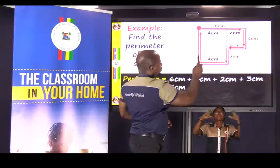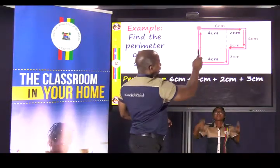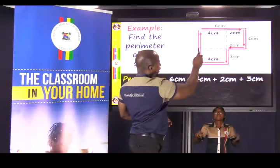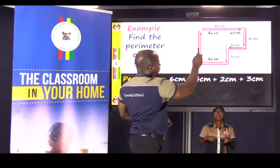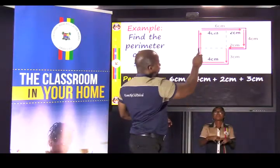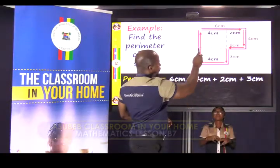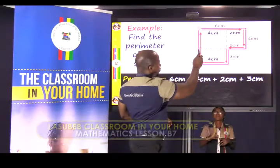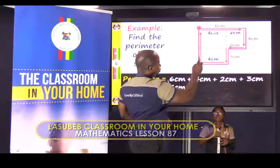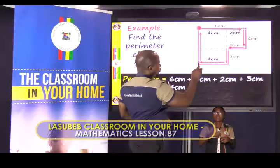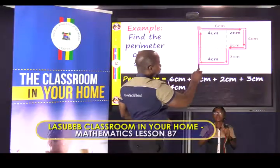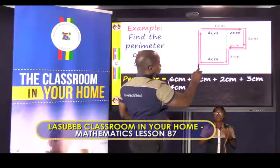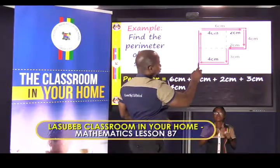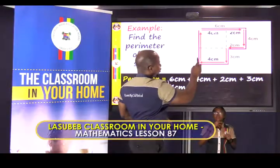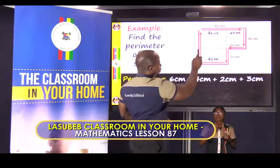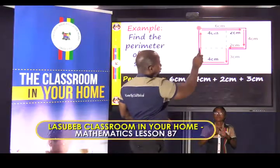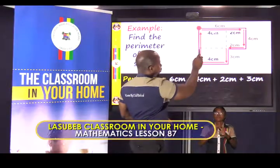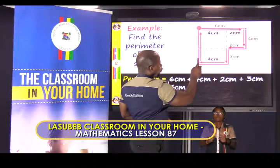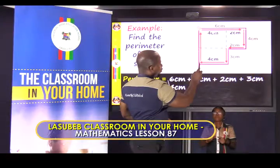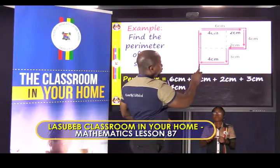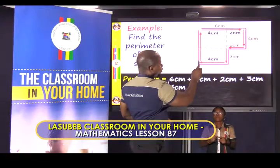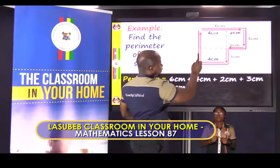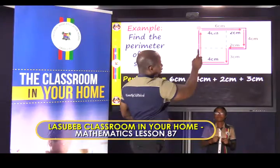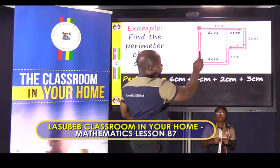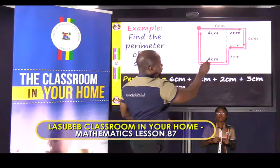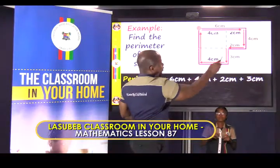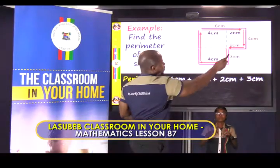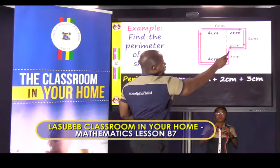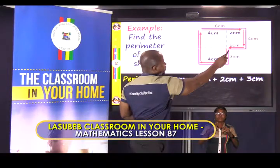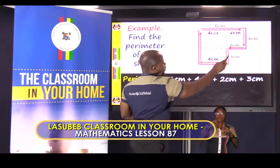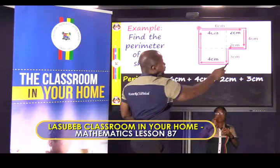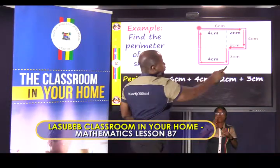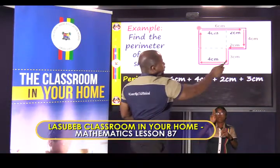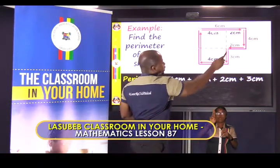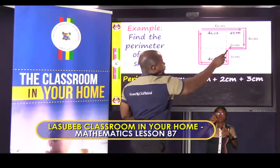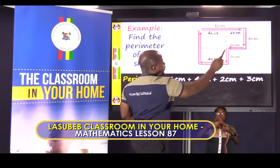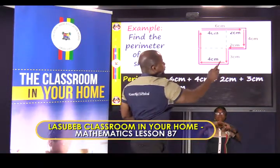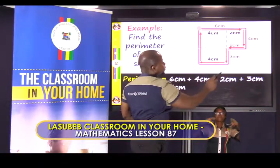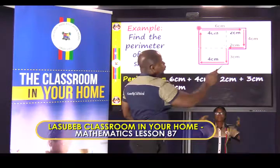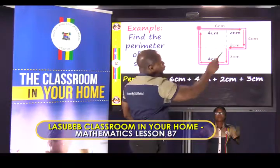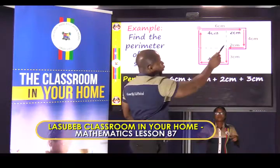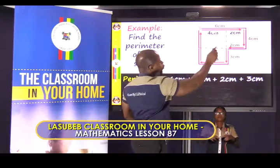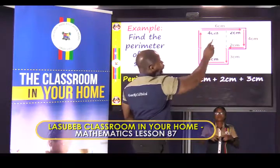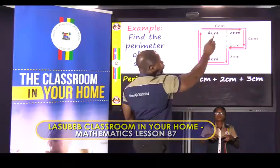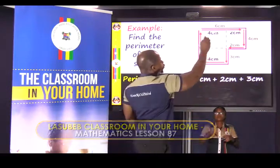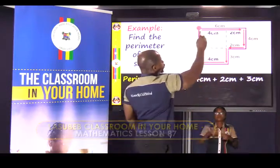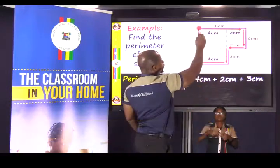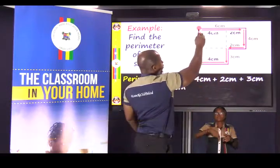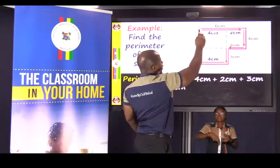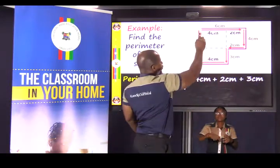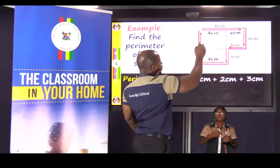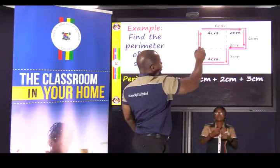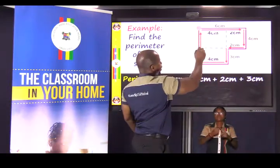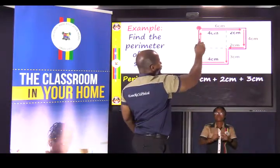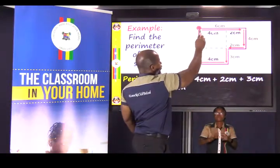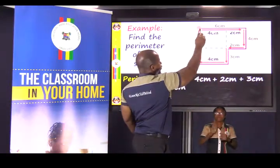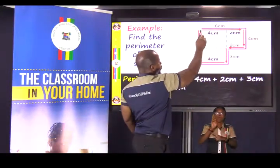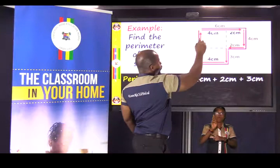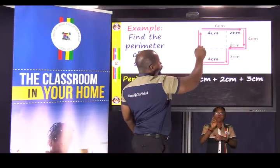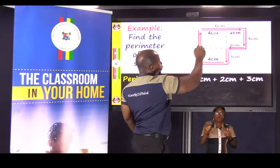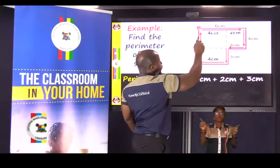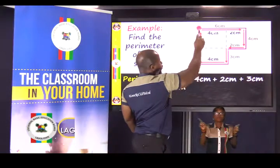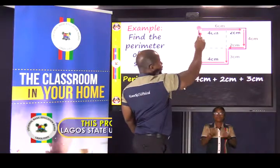have rectangles, I can see that from here to here will be 3 centimeters because this place is 3 centimeters. Also, from here to here